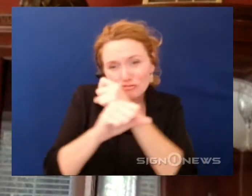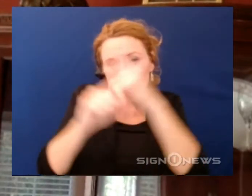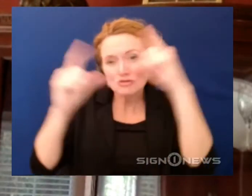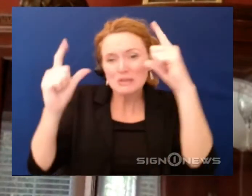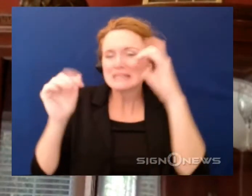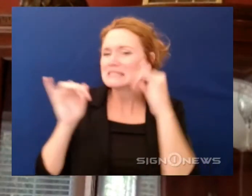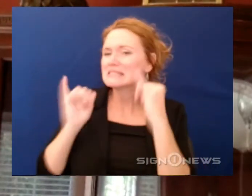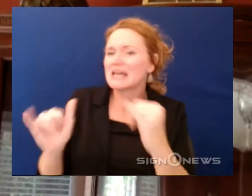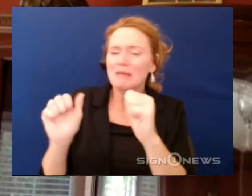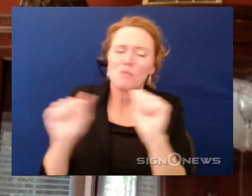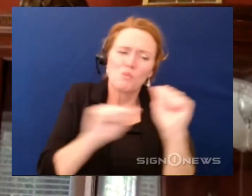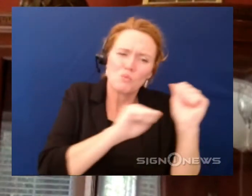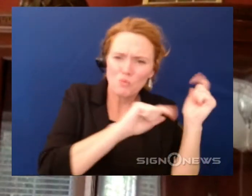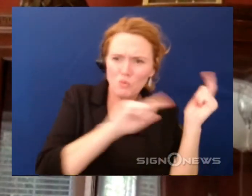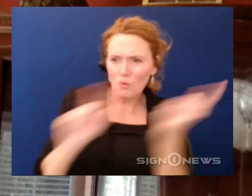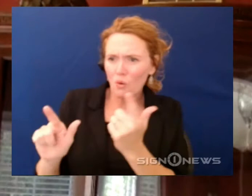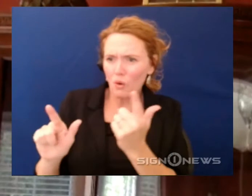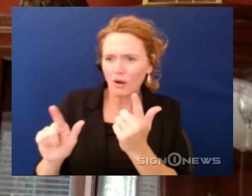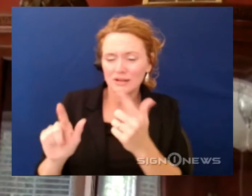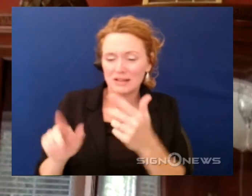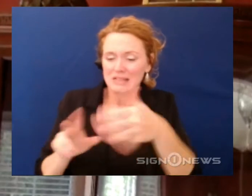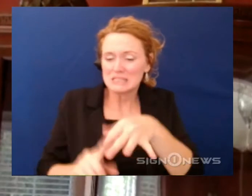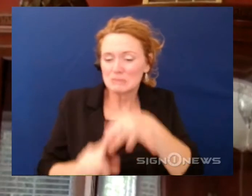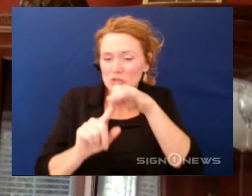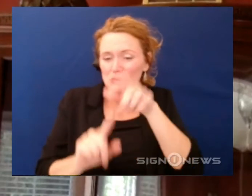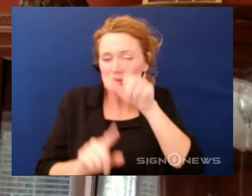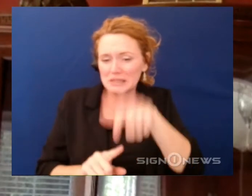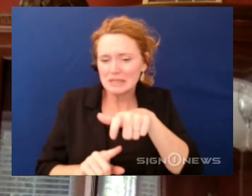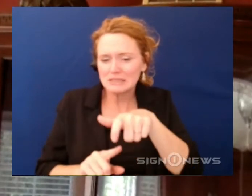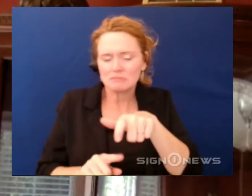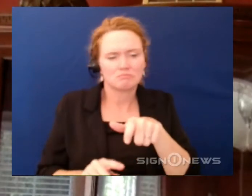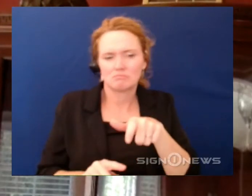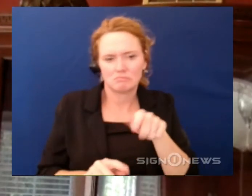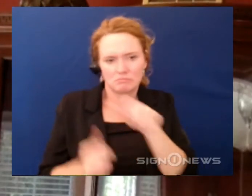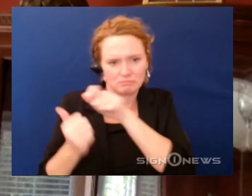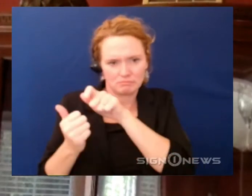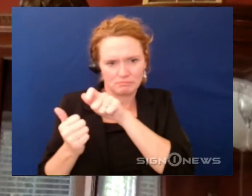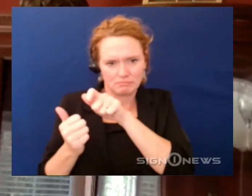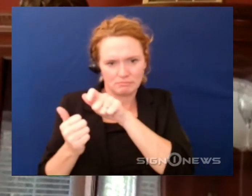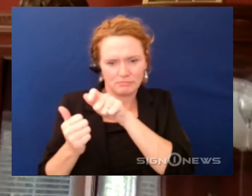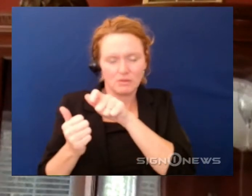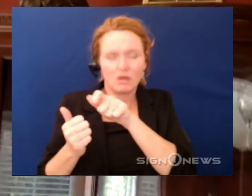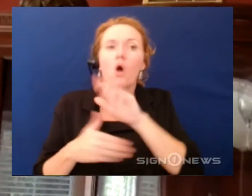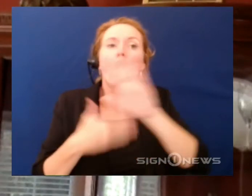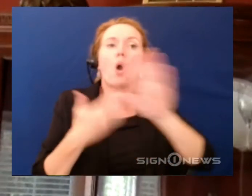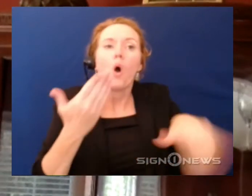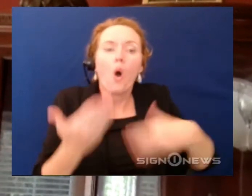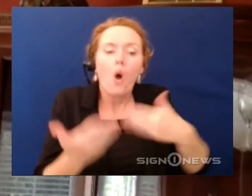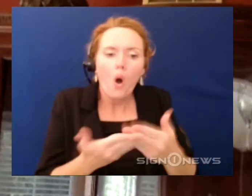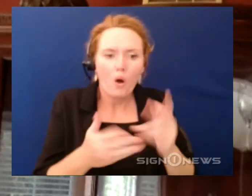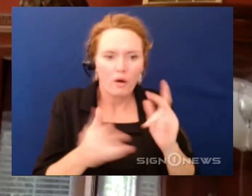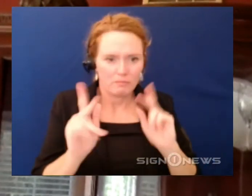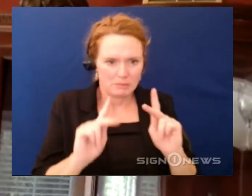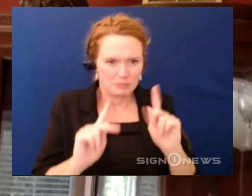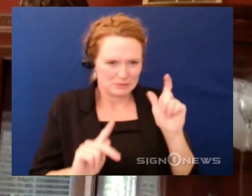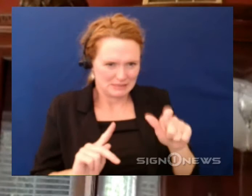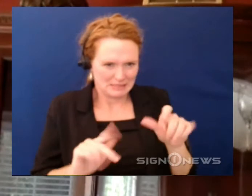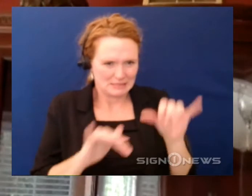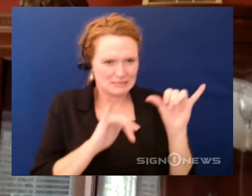like everyone else. They're not special needs. There's no such thing as that. All people need the same things. And that, you know, you could start